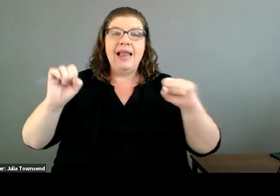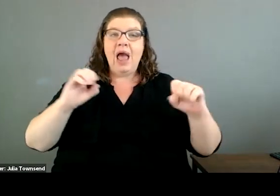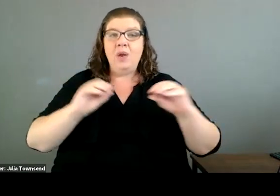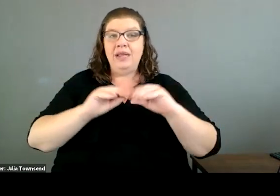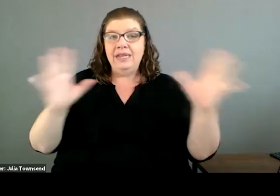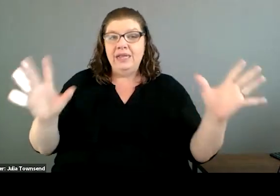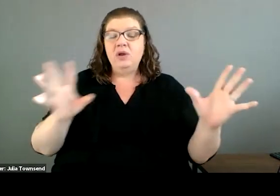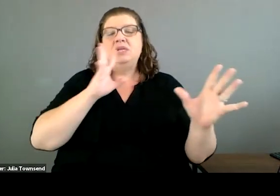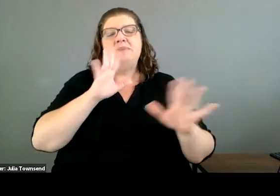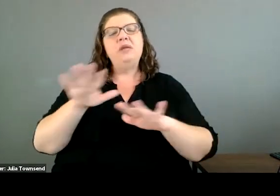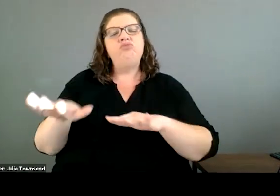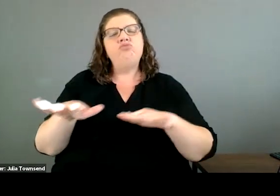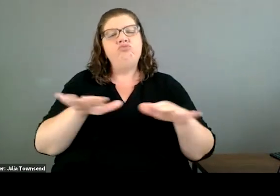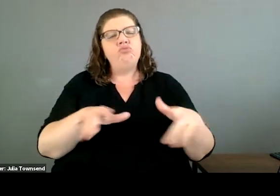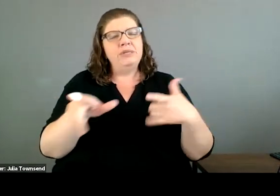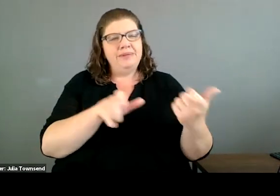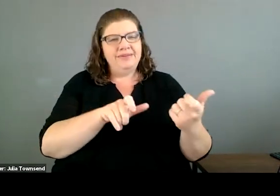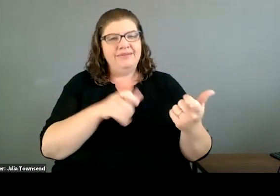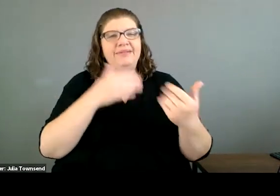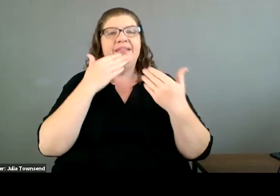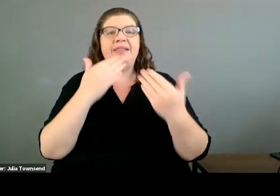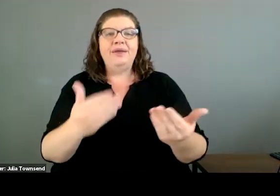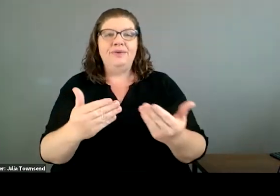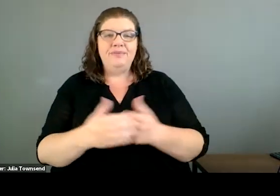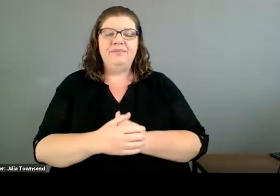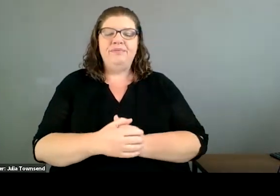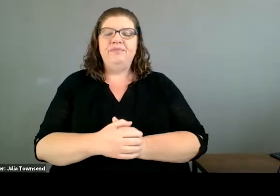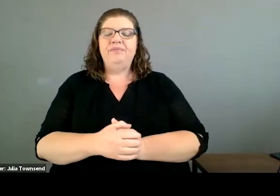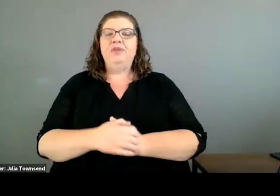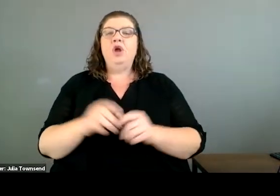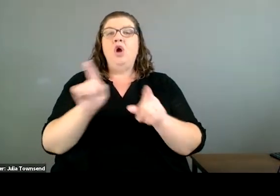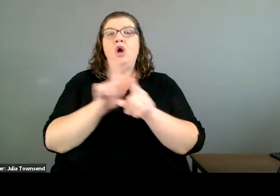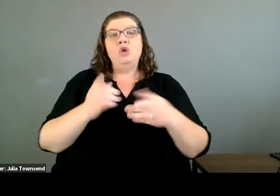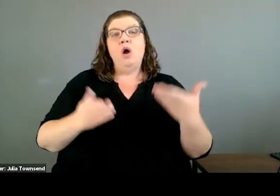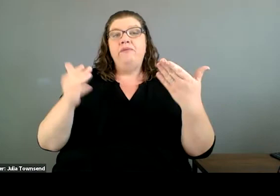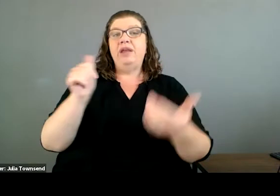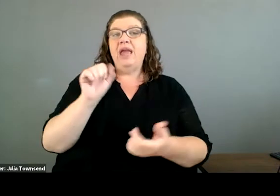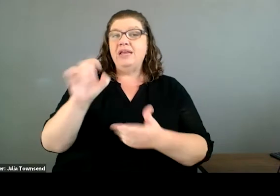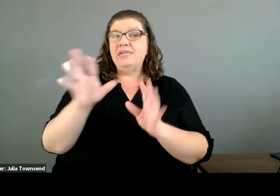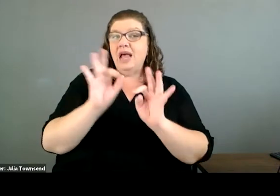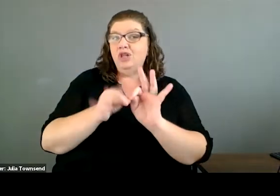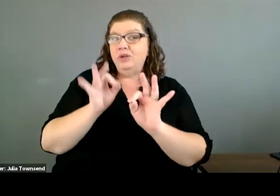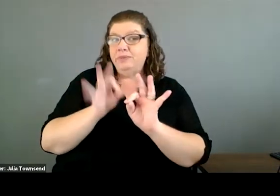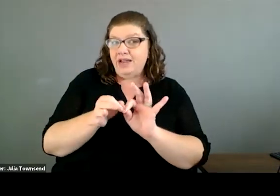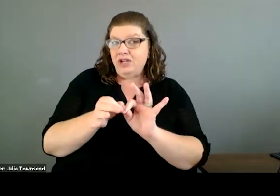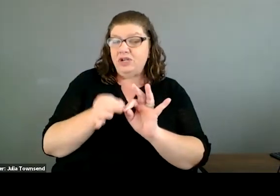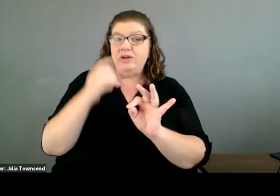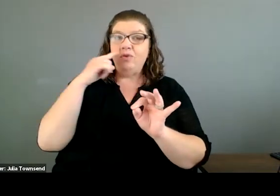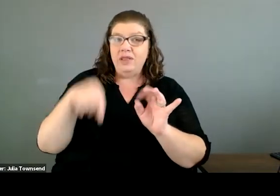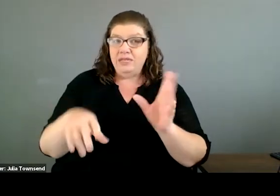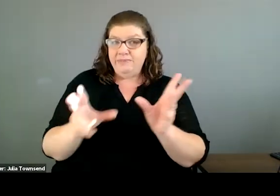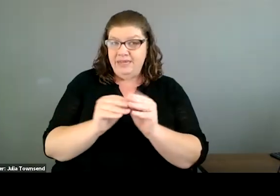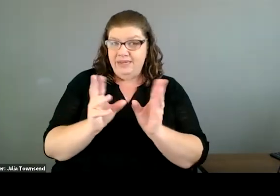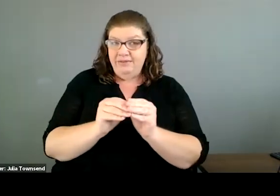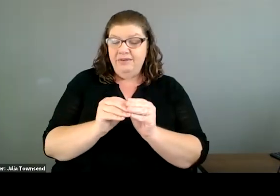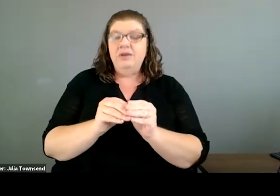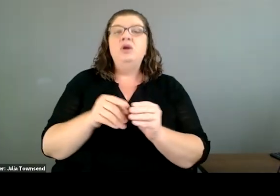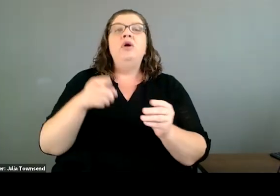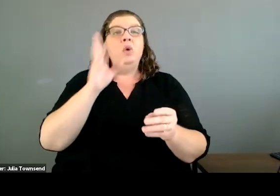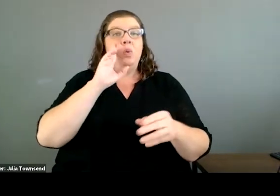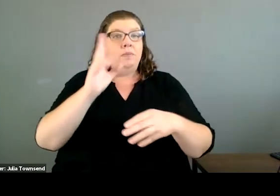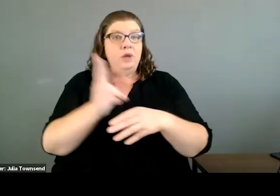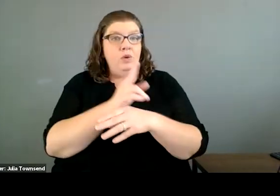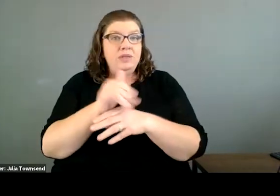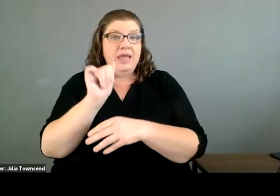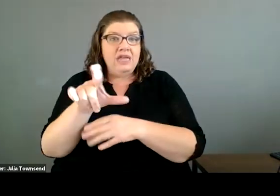at a moderate pace. Thank you. We are also offering American Sign Language interpretation for this meeting. If you will be using